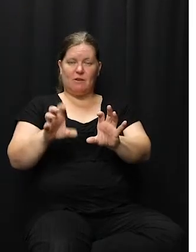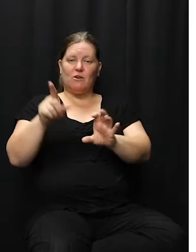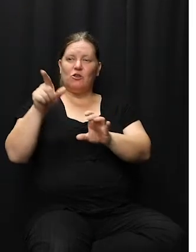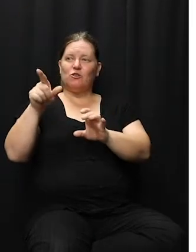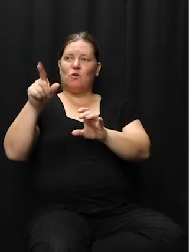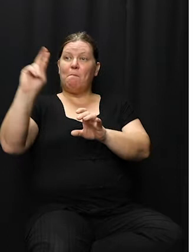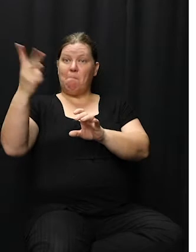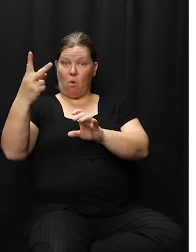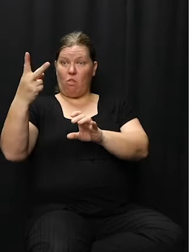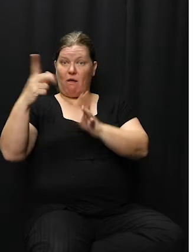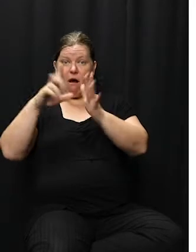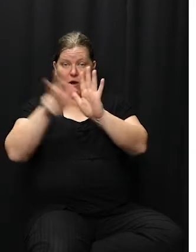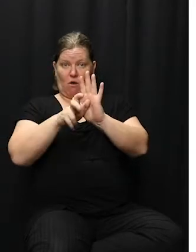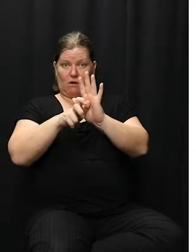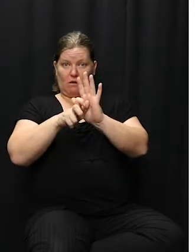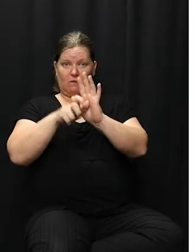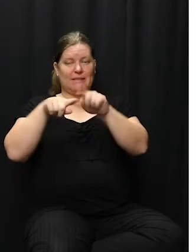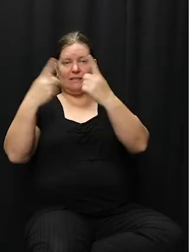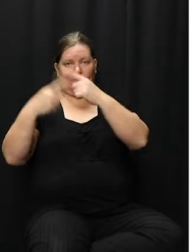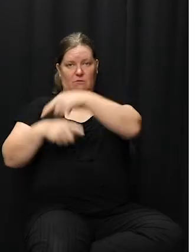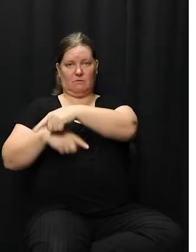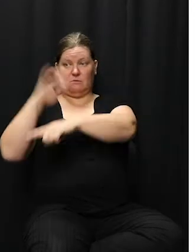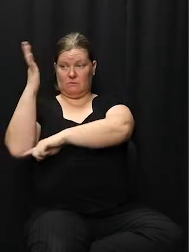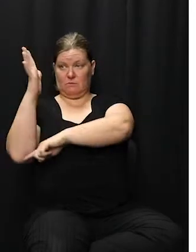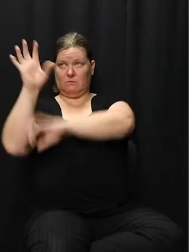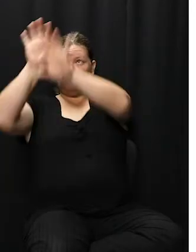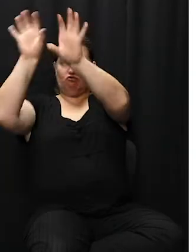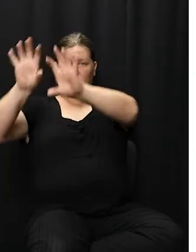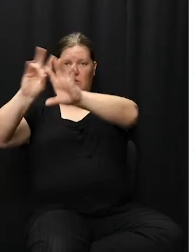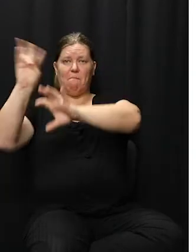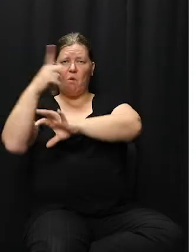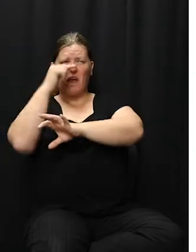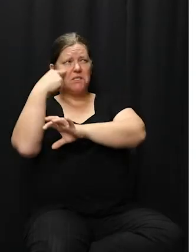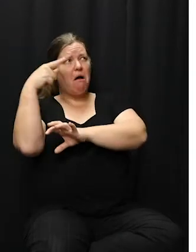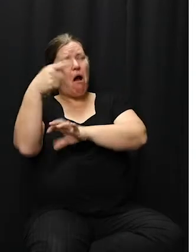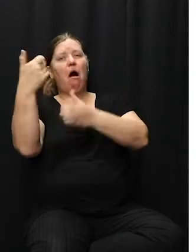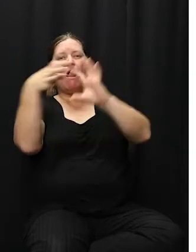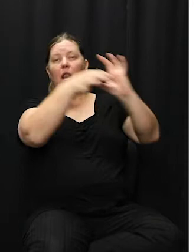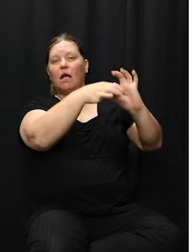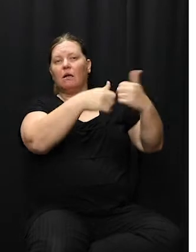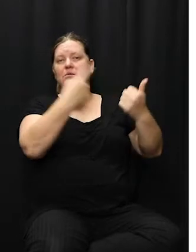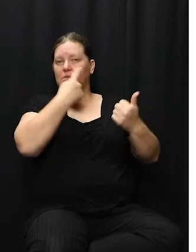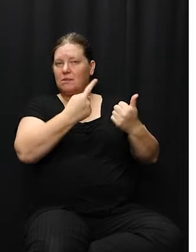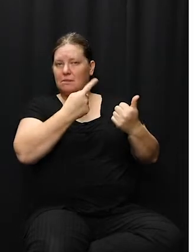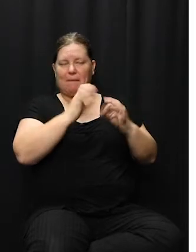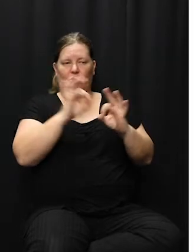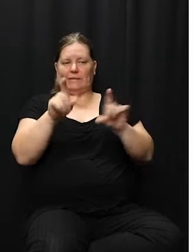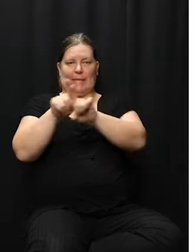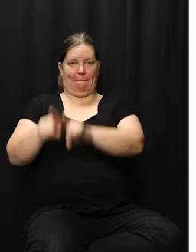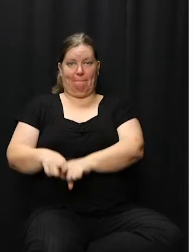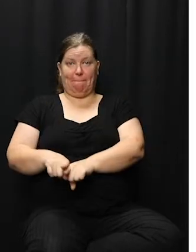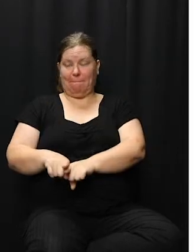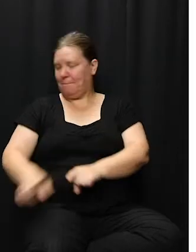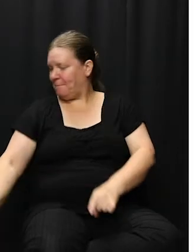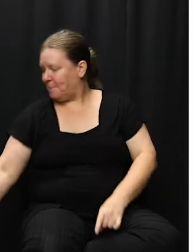sign. So both of those are iconic. They're both iconic signs, but they're both completely different. You can see though how they link with